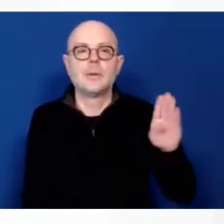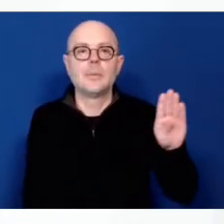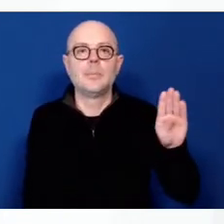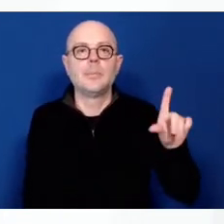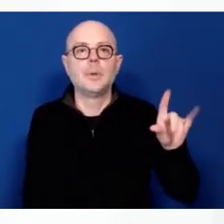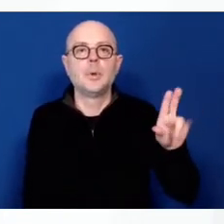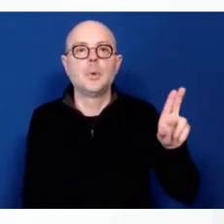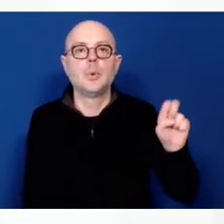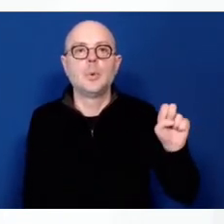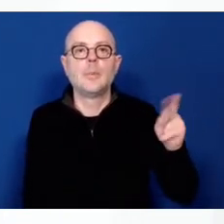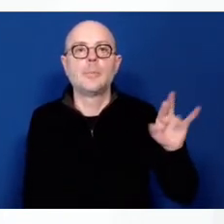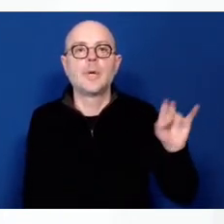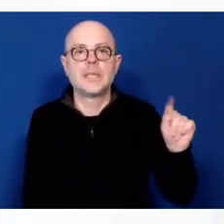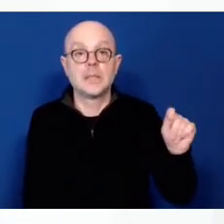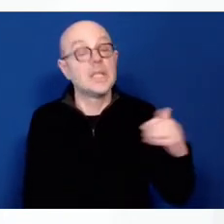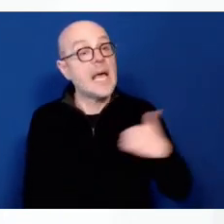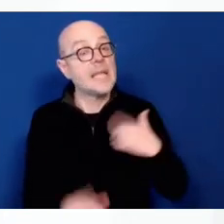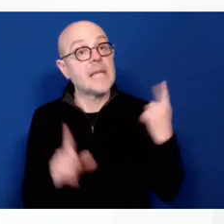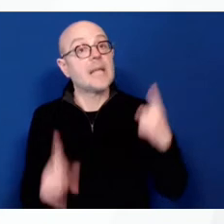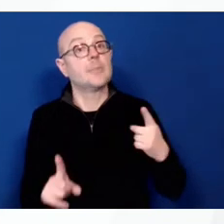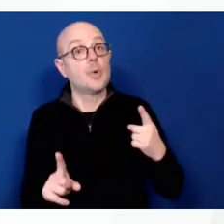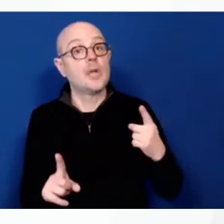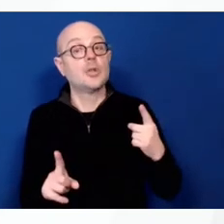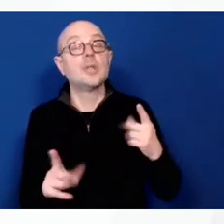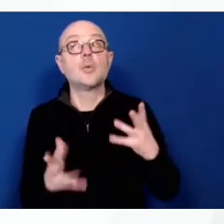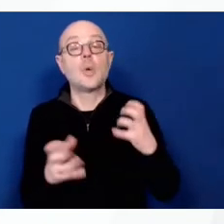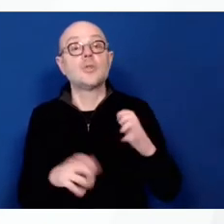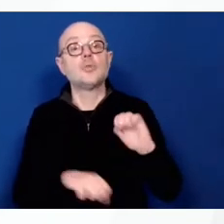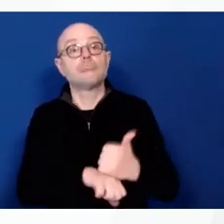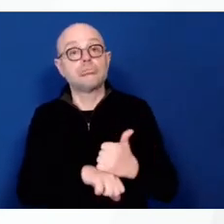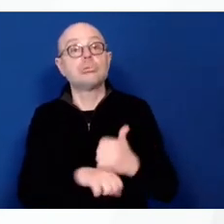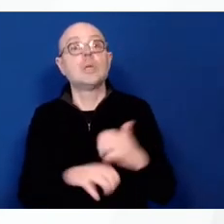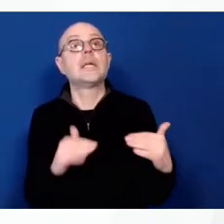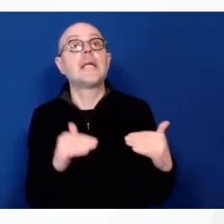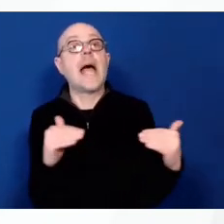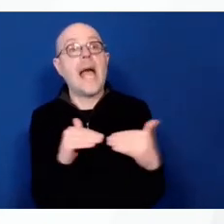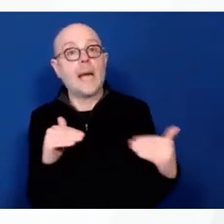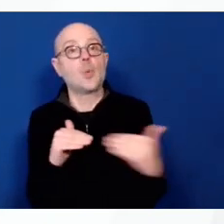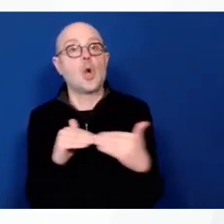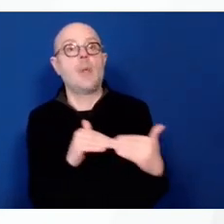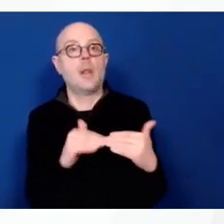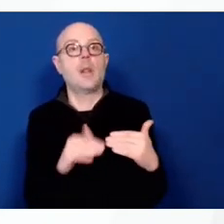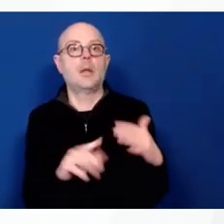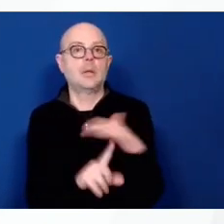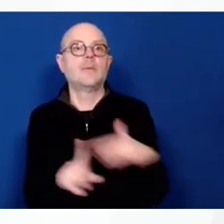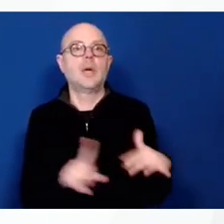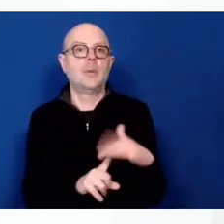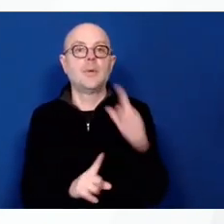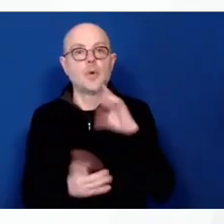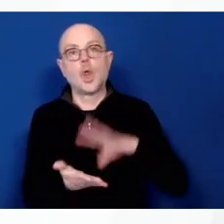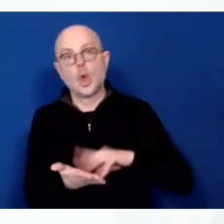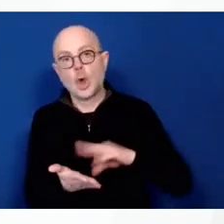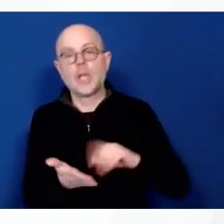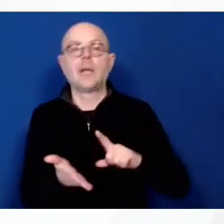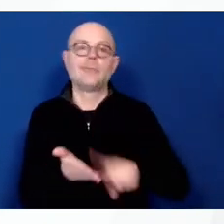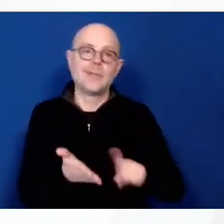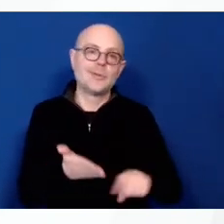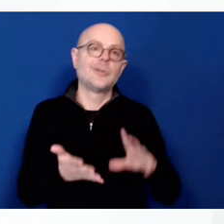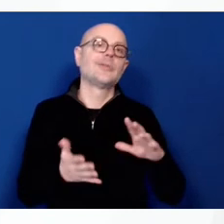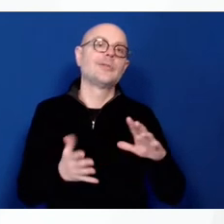aspirations and is seeking to create an equitable environment across teaching and learning and research and service and outreach.